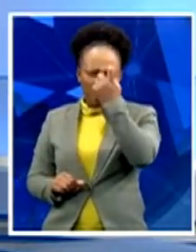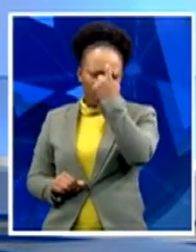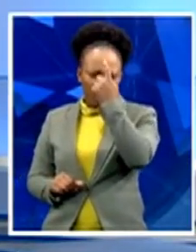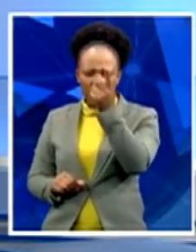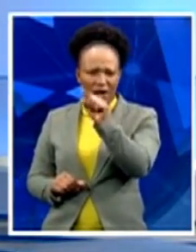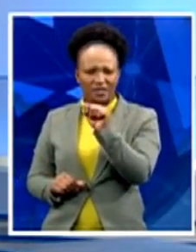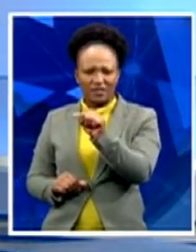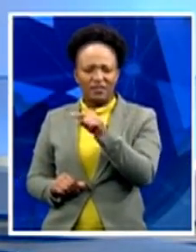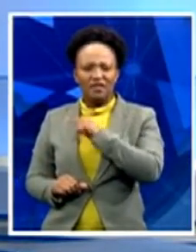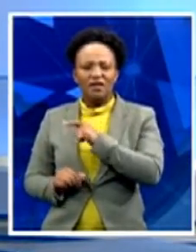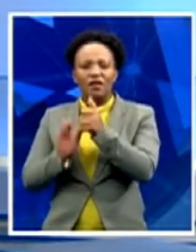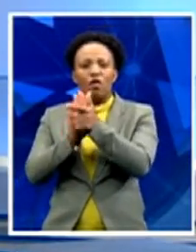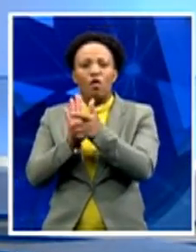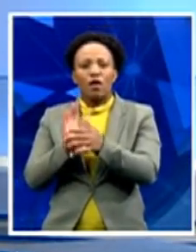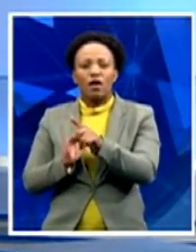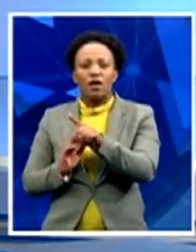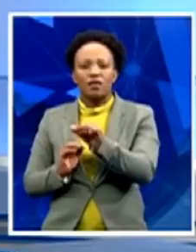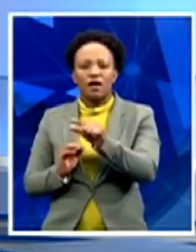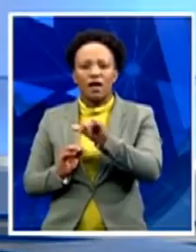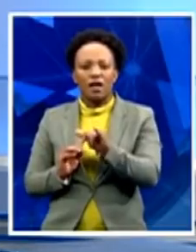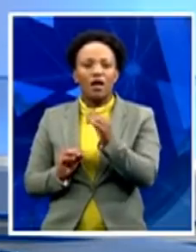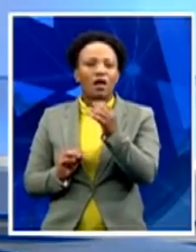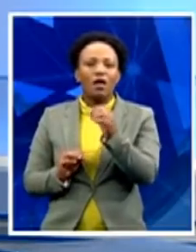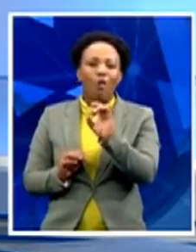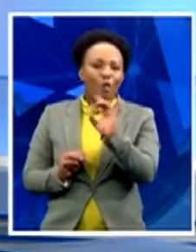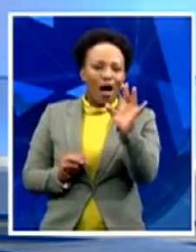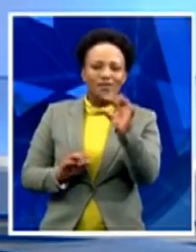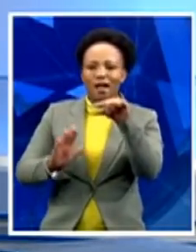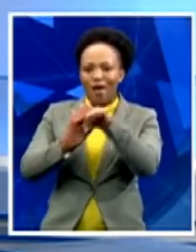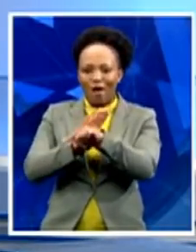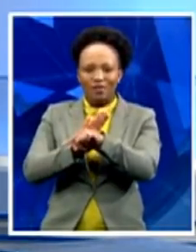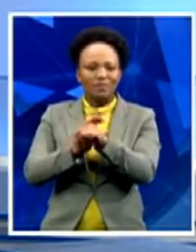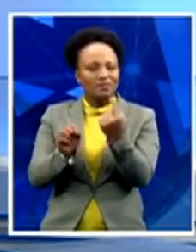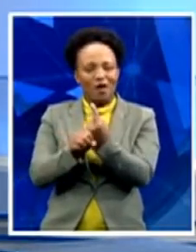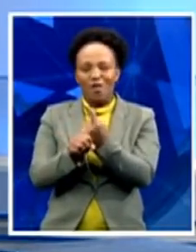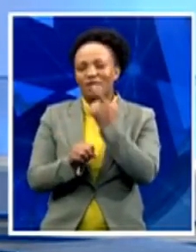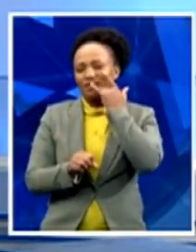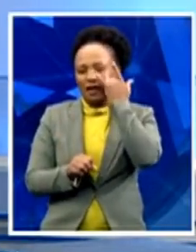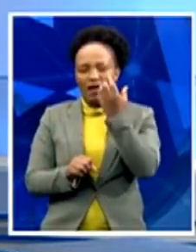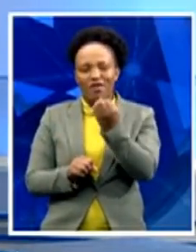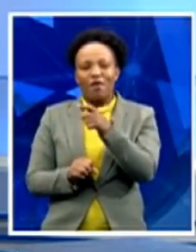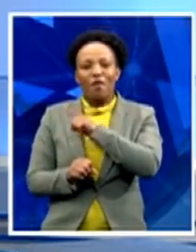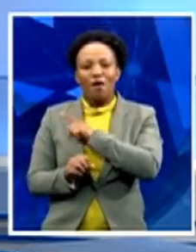about once bitten, twice shy in relation to Advocates Kakani and that famous state